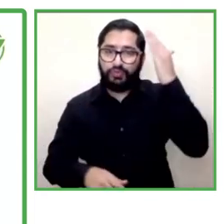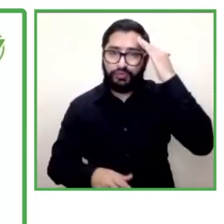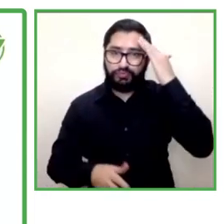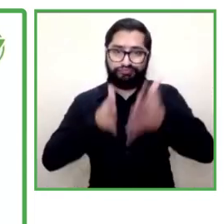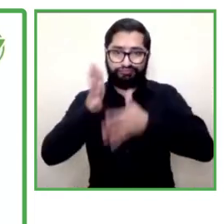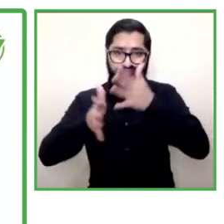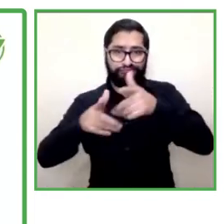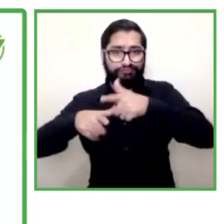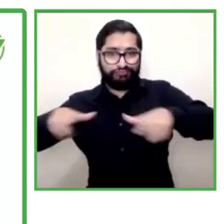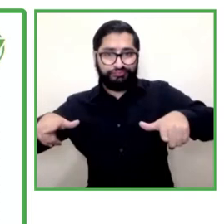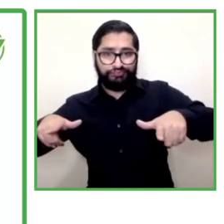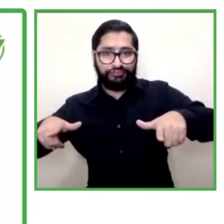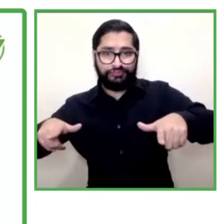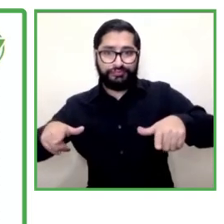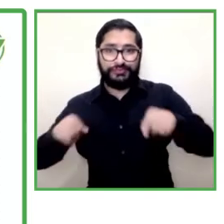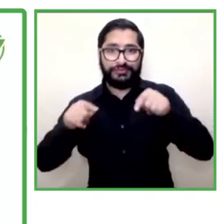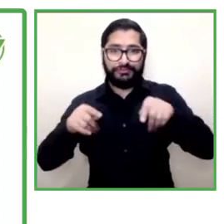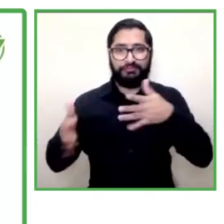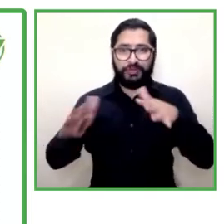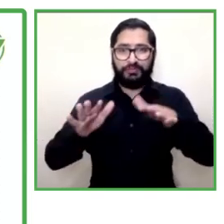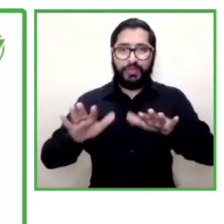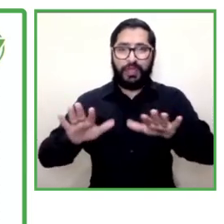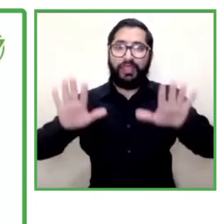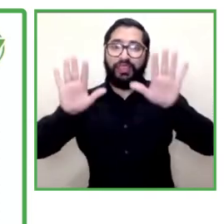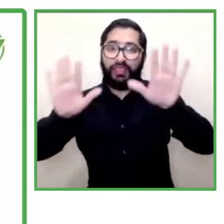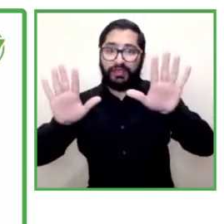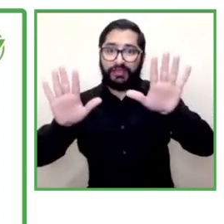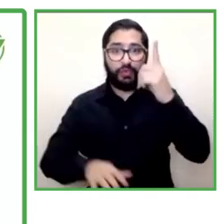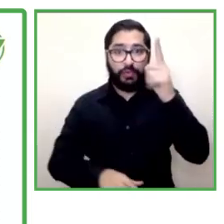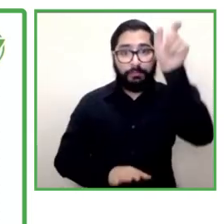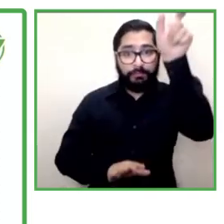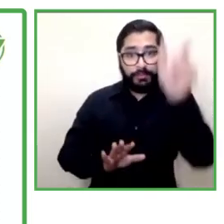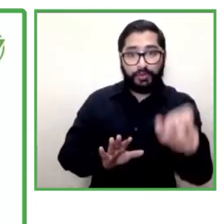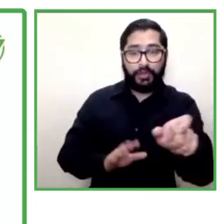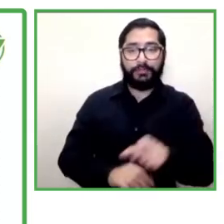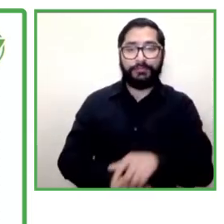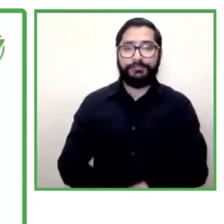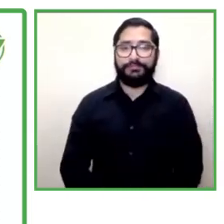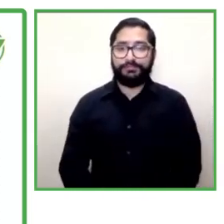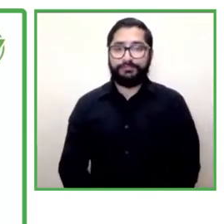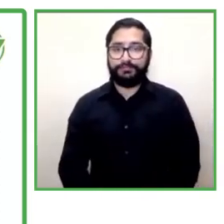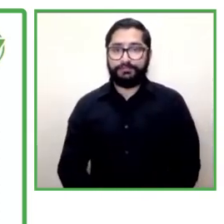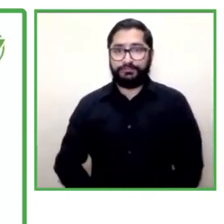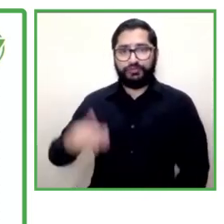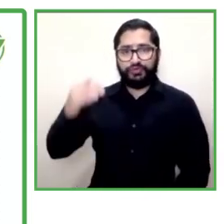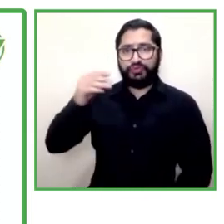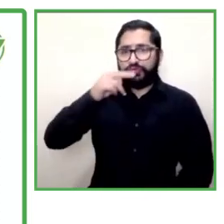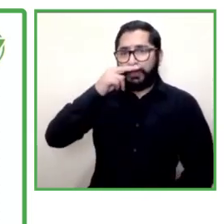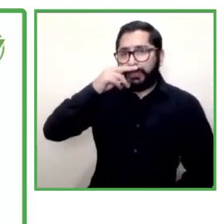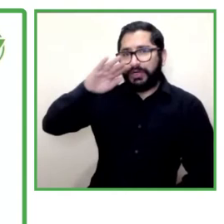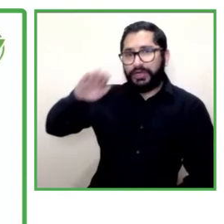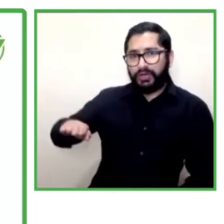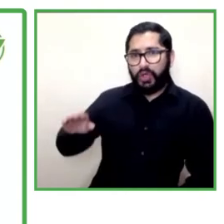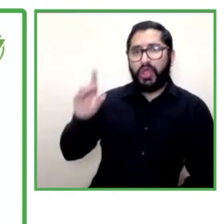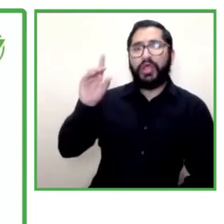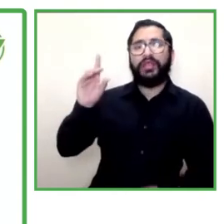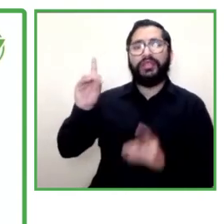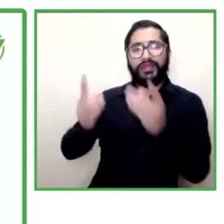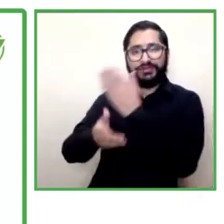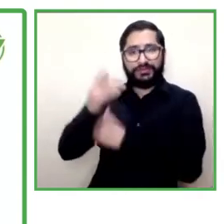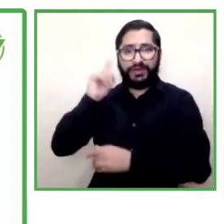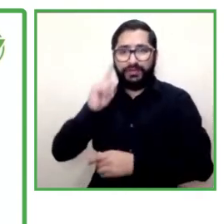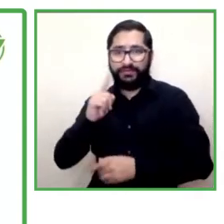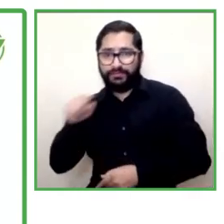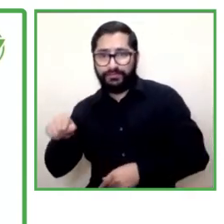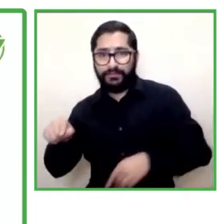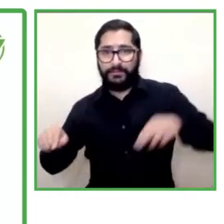to deaf children able to learn sign language. The problem that we are tackling is, why is it that parents are